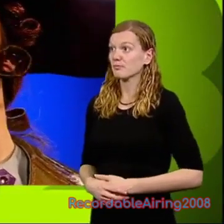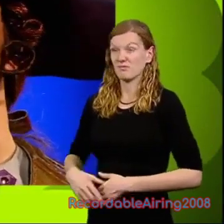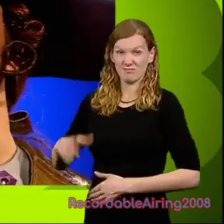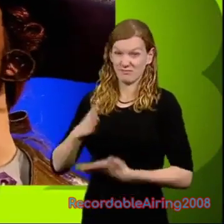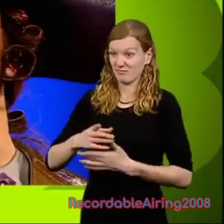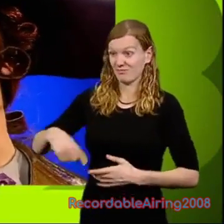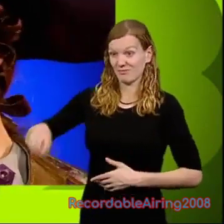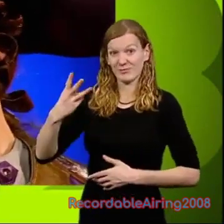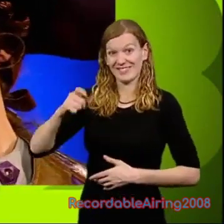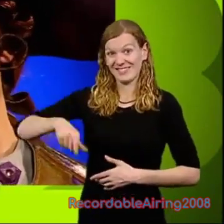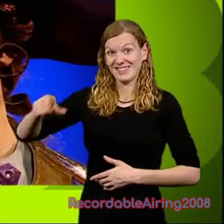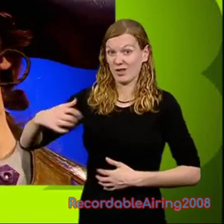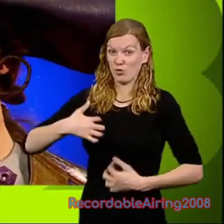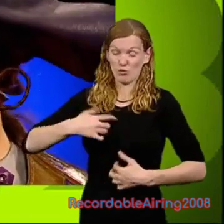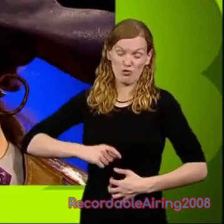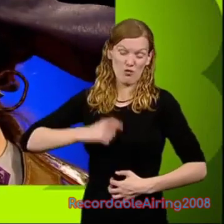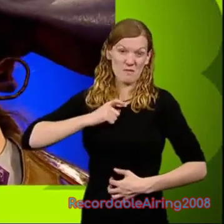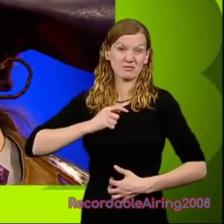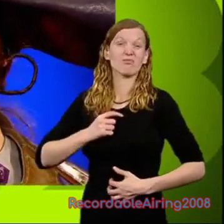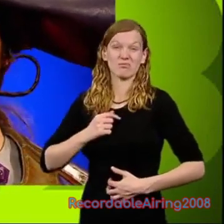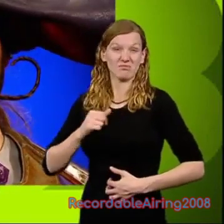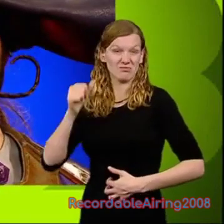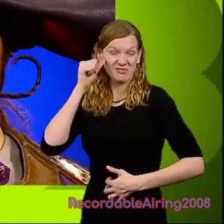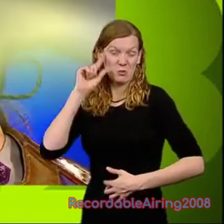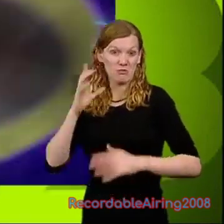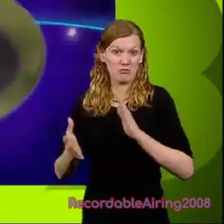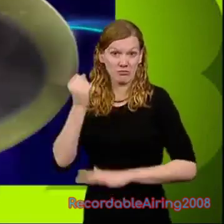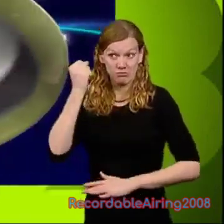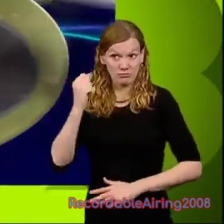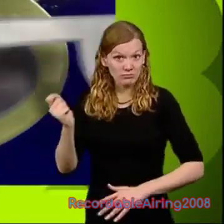but will they be flying high or eating humble pie?